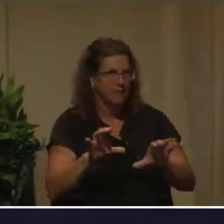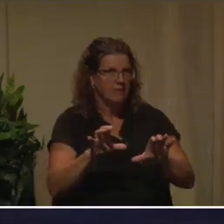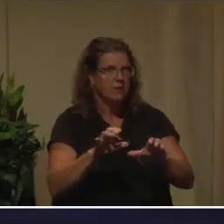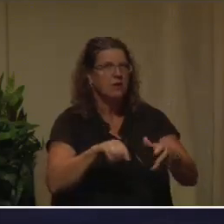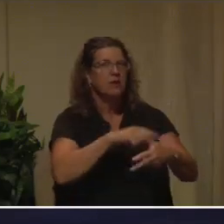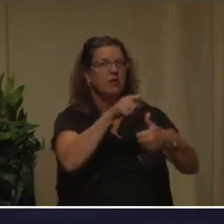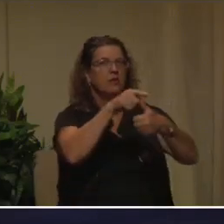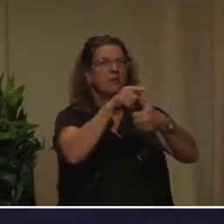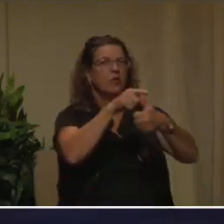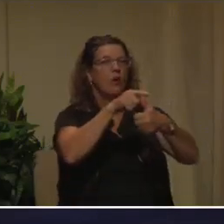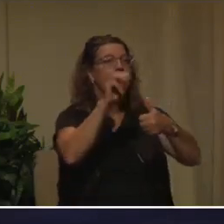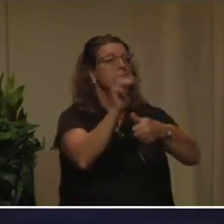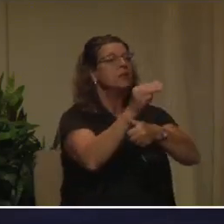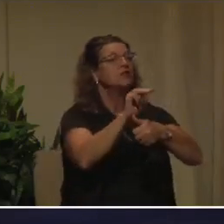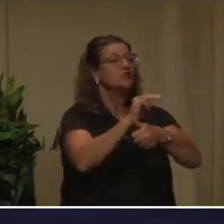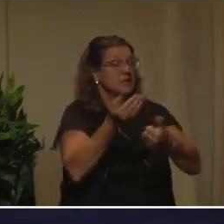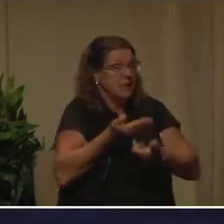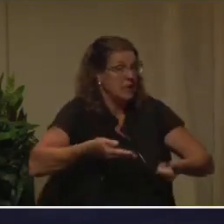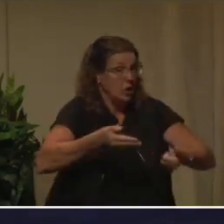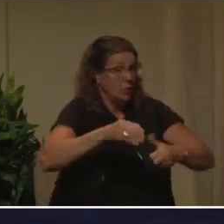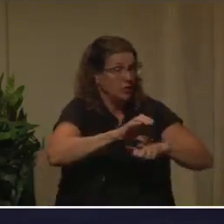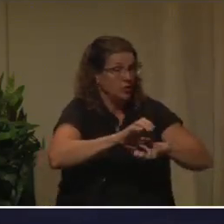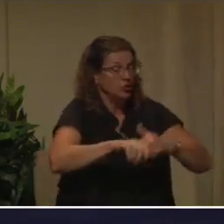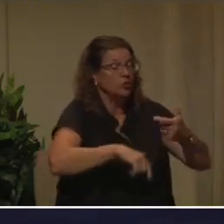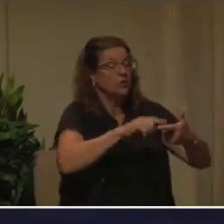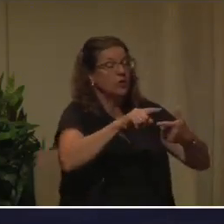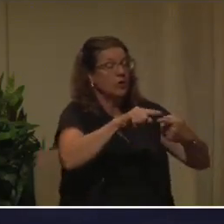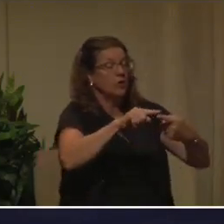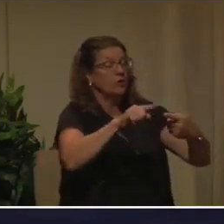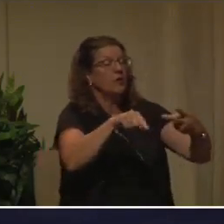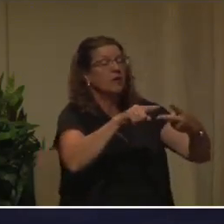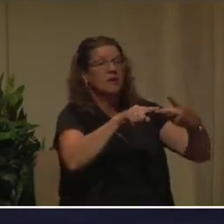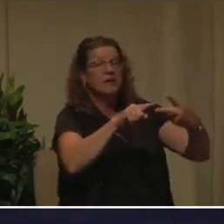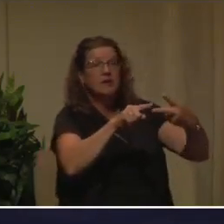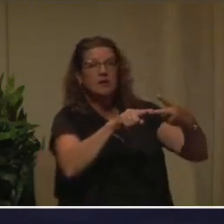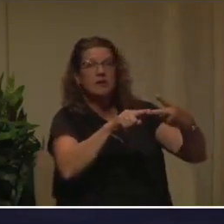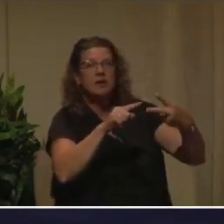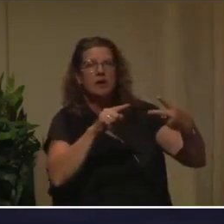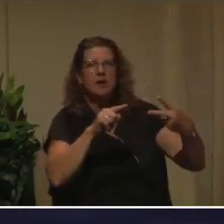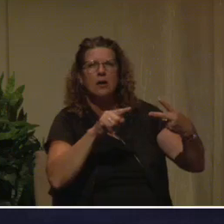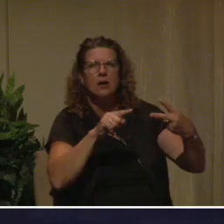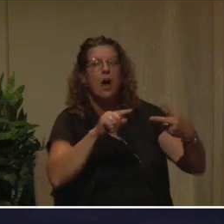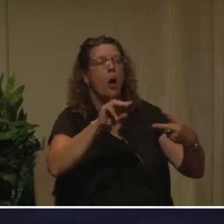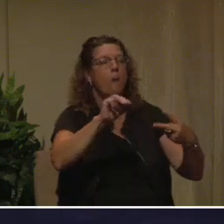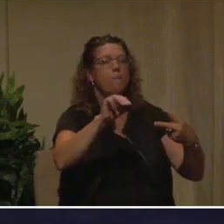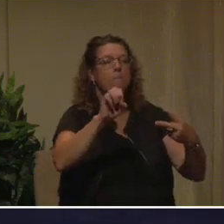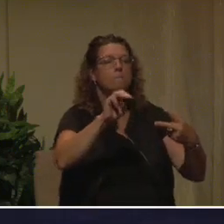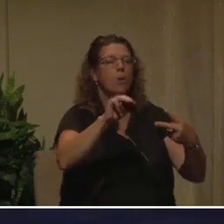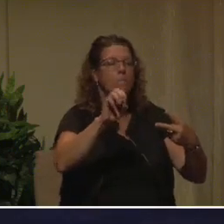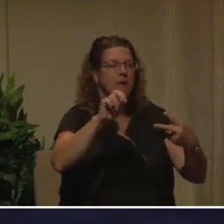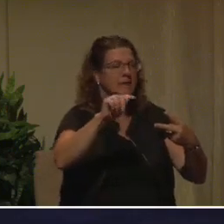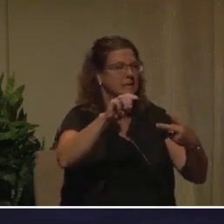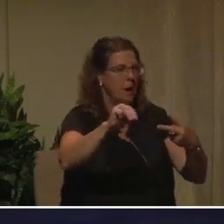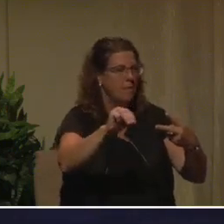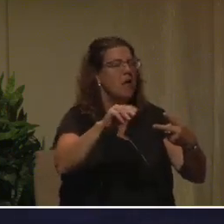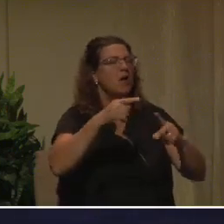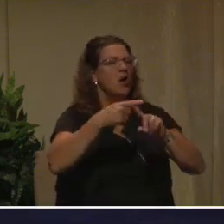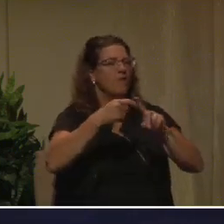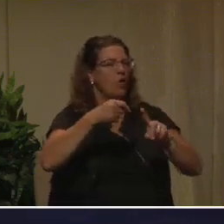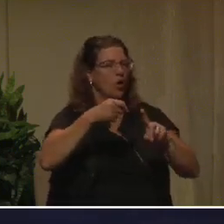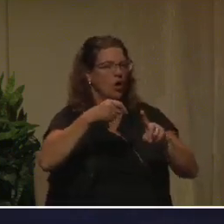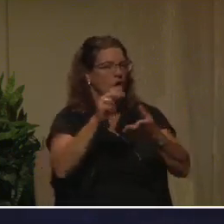for Momentum Campus Ministries, a ministry that I think is now on 7 campuses, led